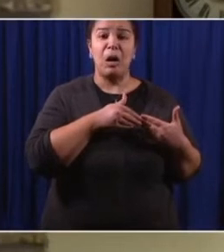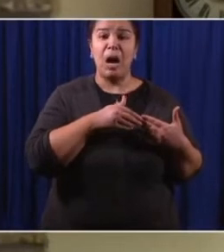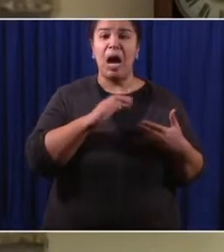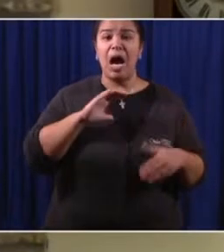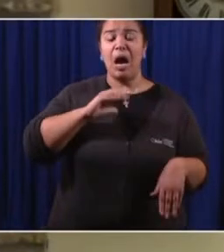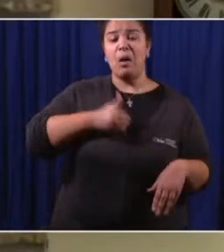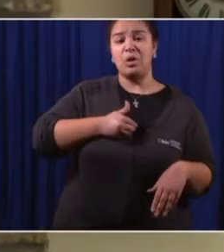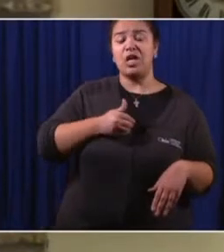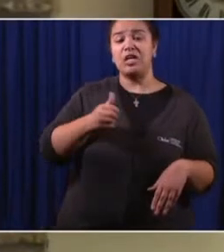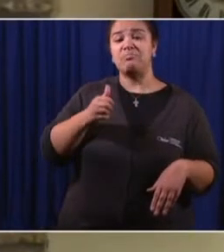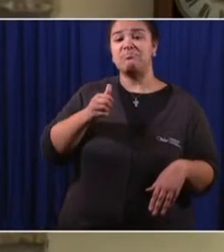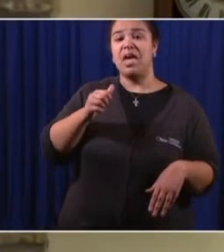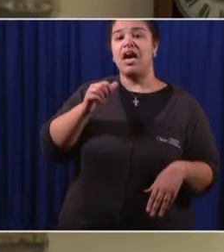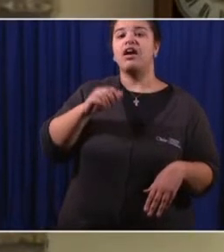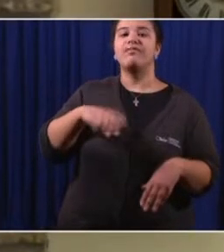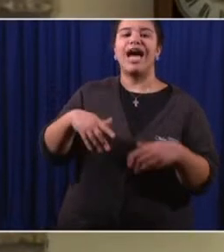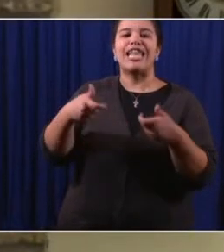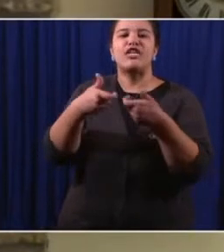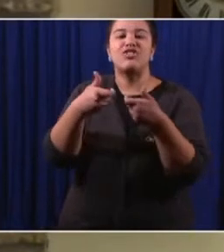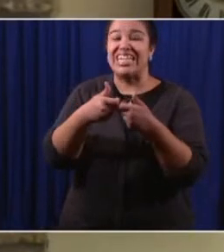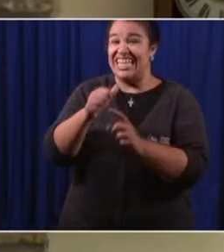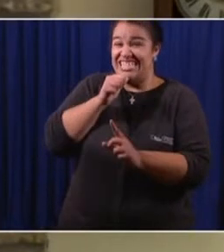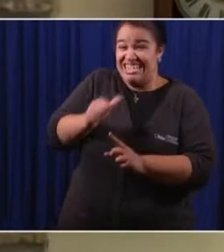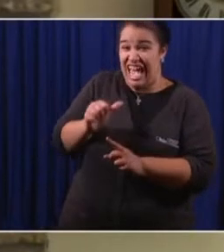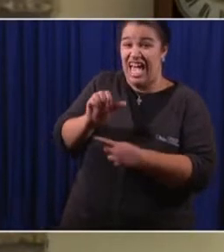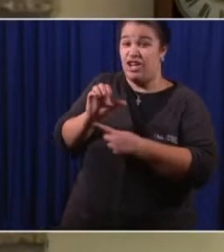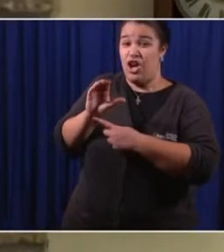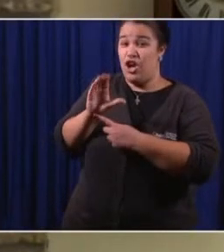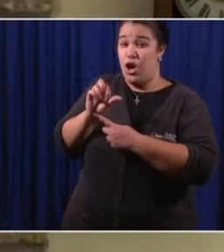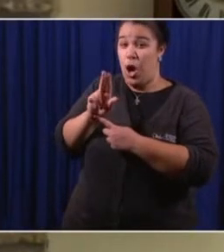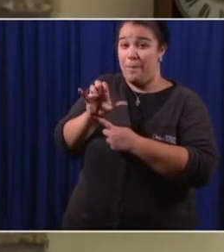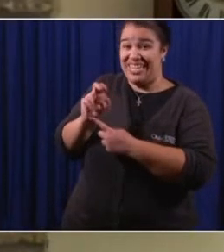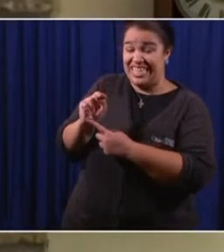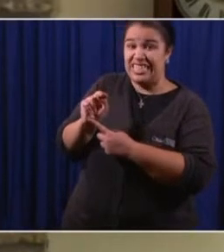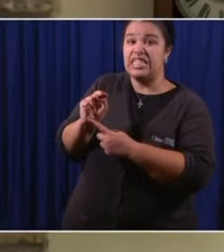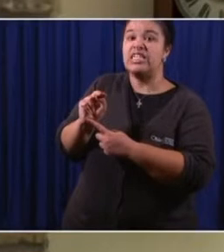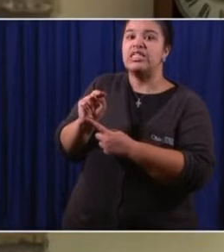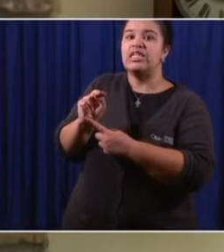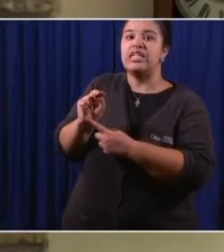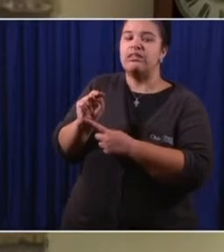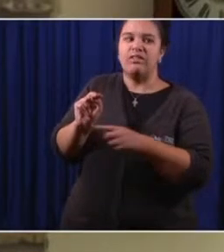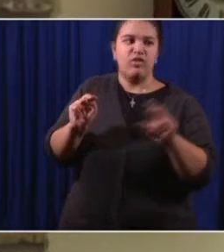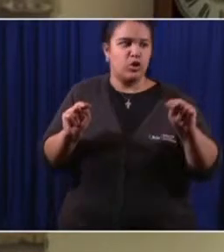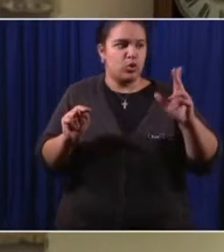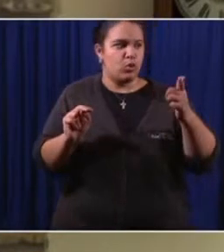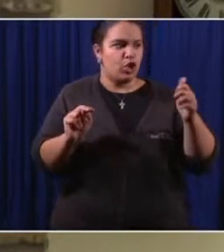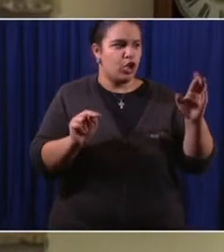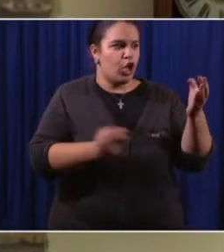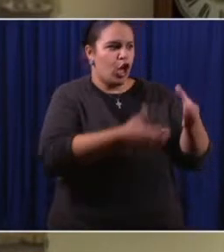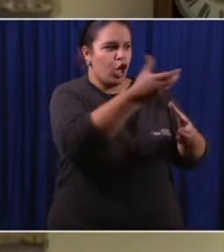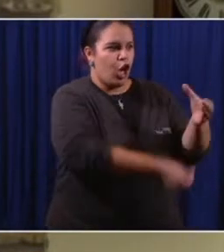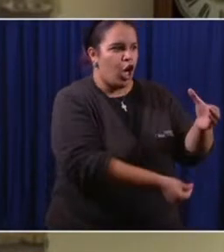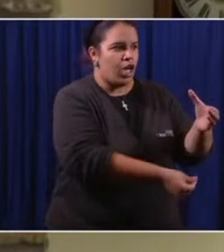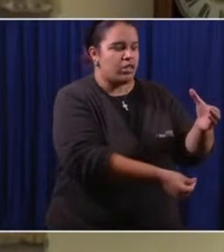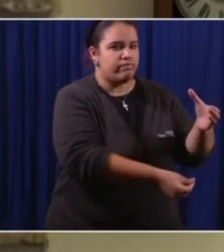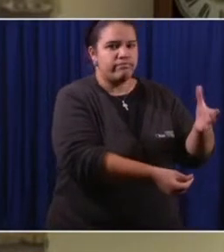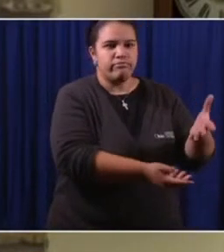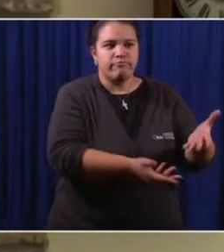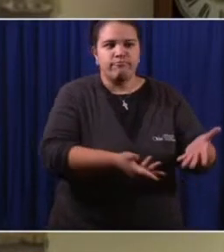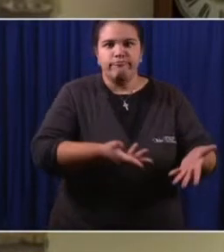non-carbon generating electricity is nuclear. And so if we lose the nuclear, we've lost most of